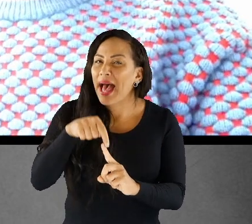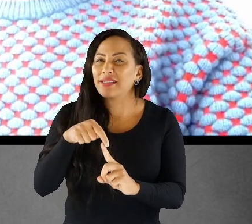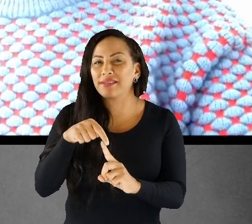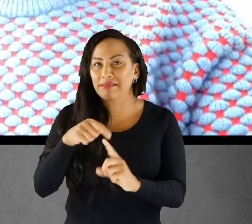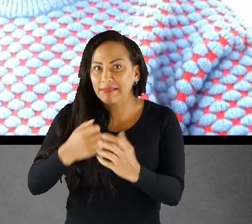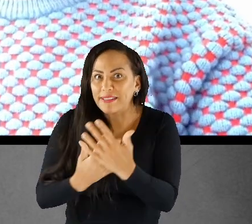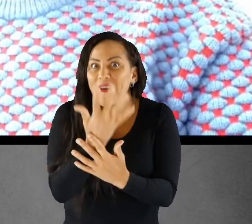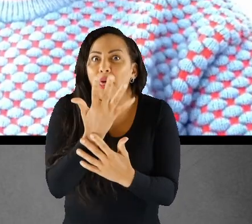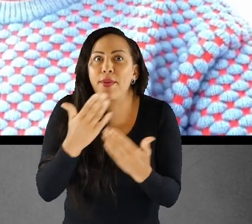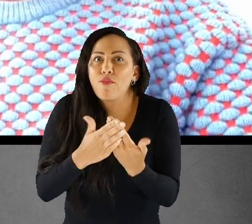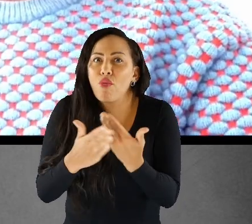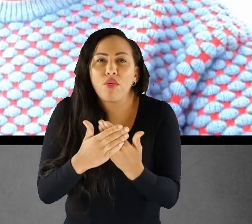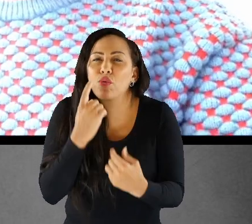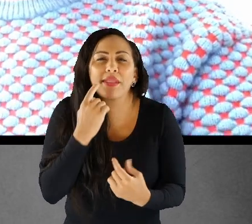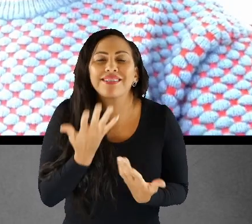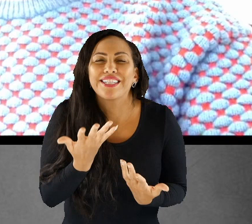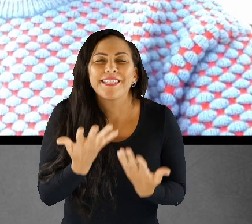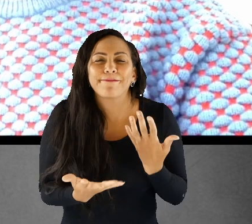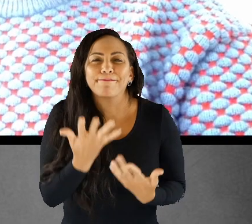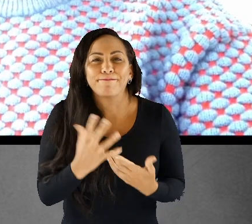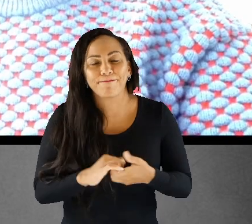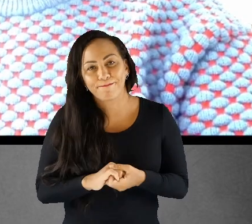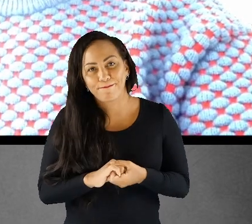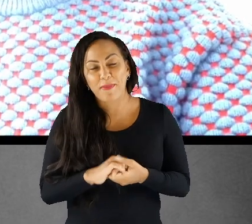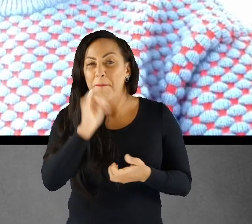did push it forward, but I